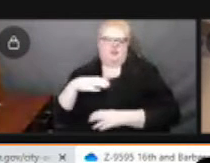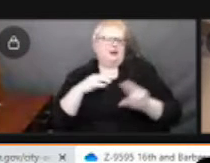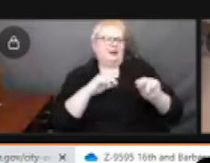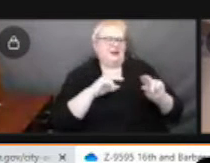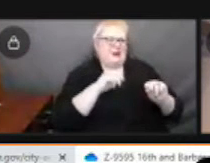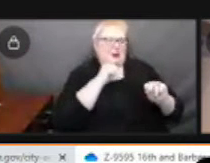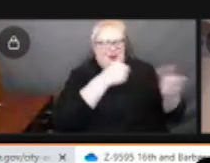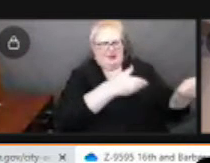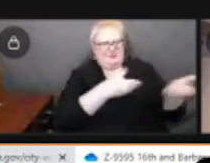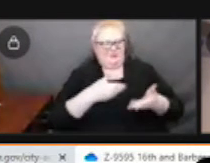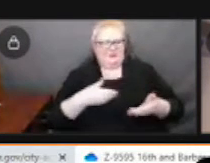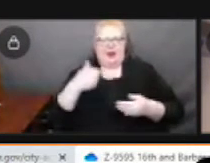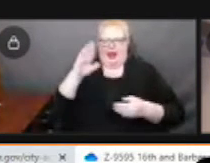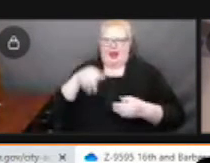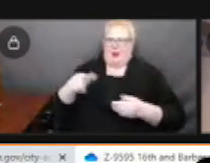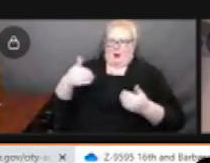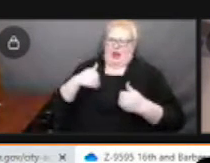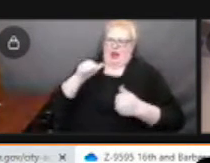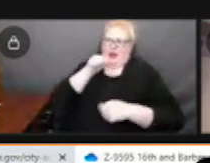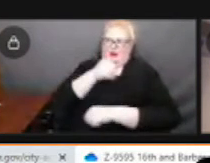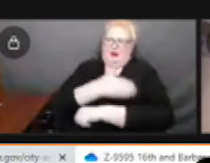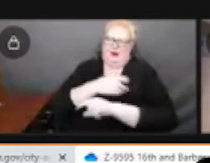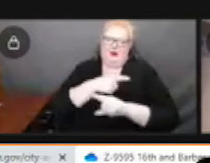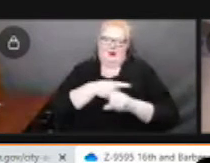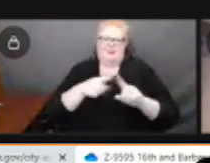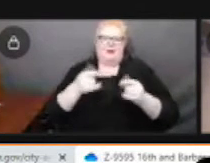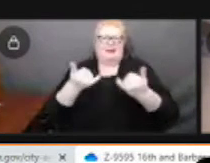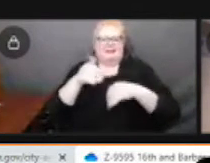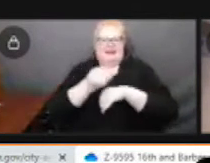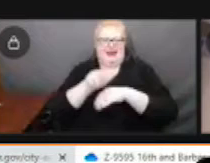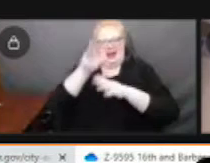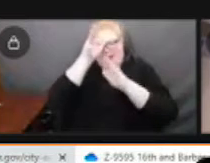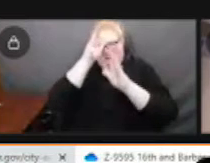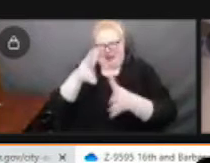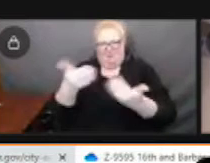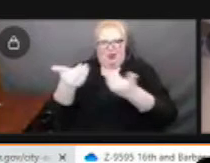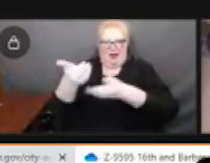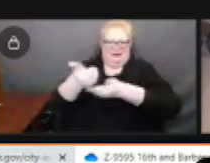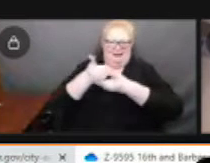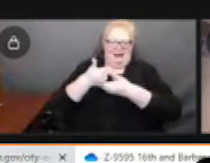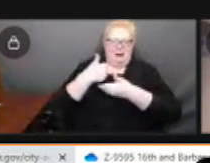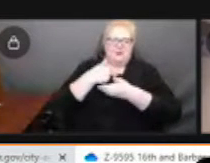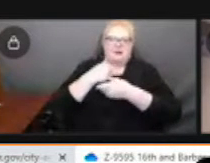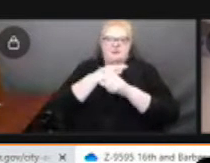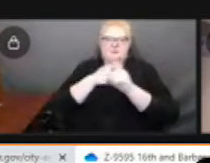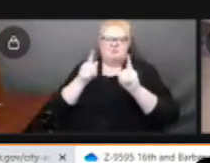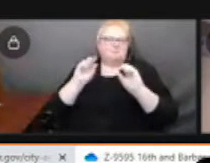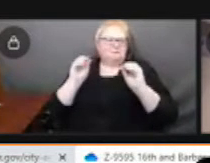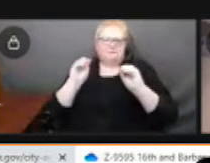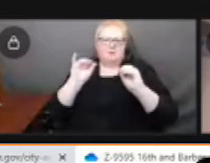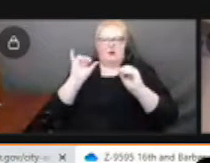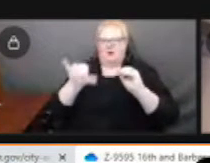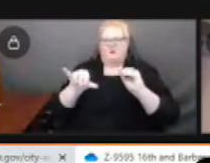here. I was able to get some help from Grandpa tonight. Yeah, okay. So you don't have any